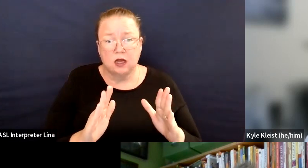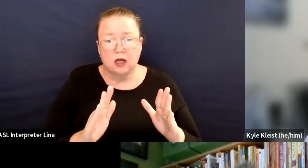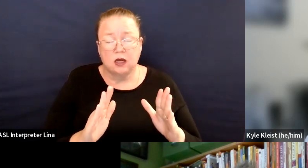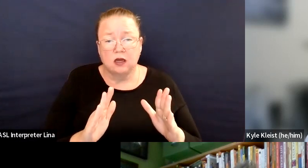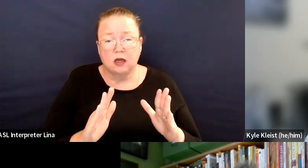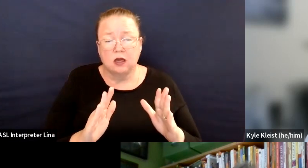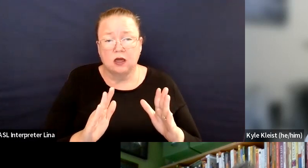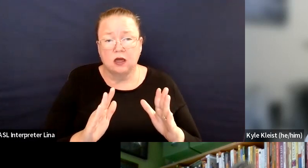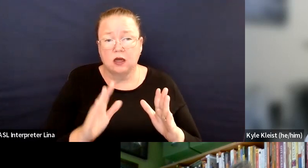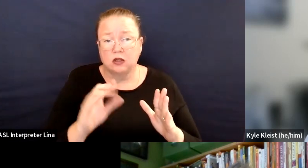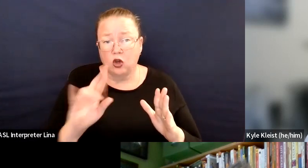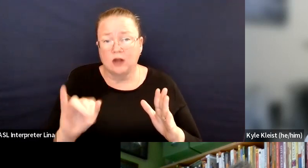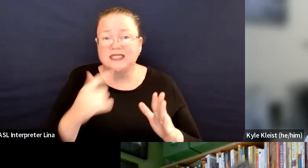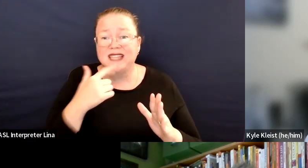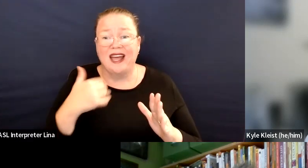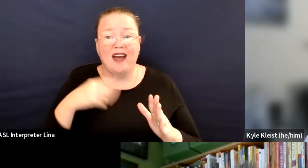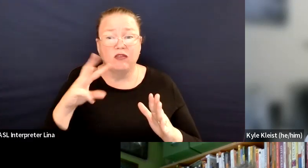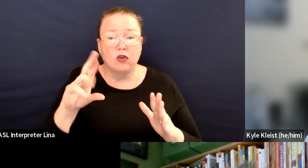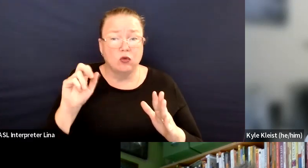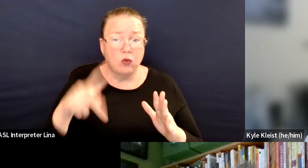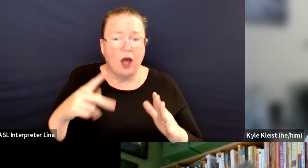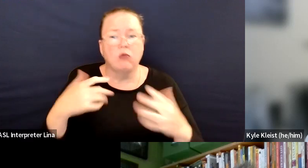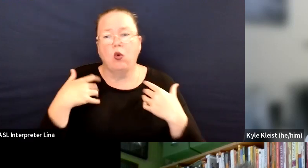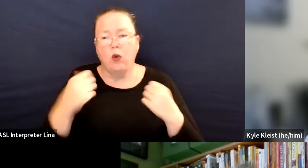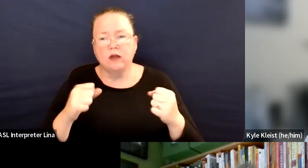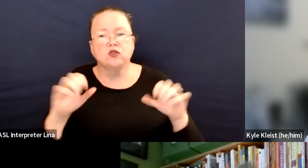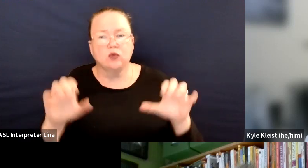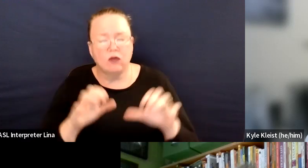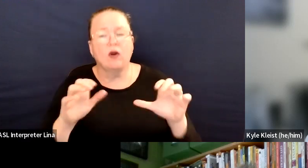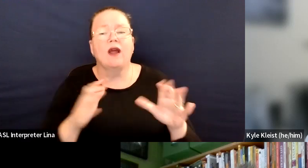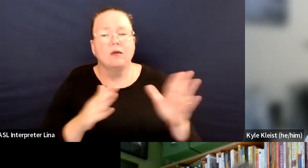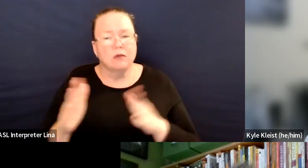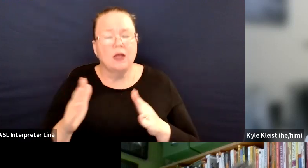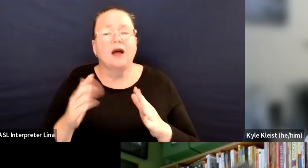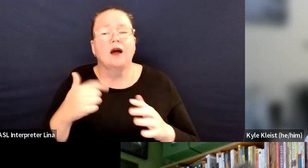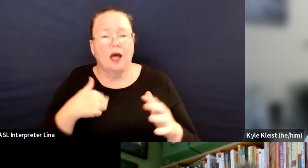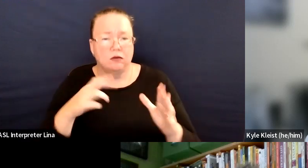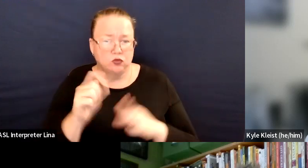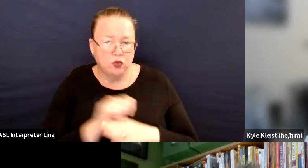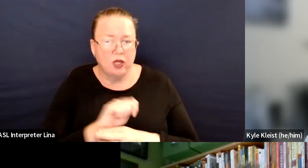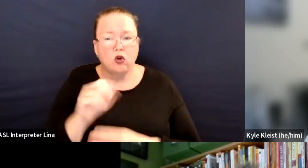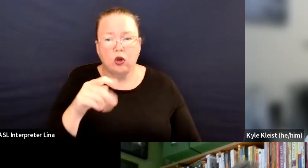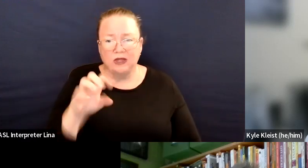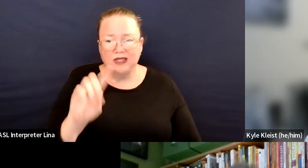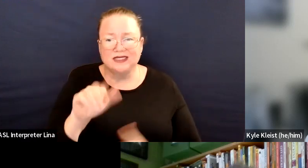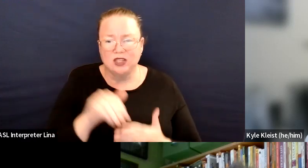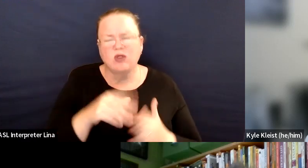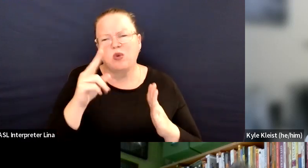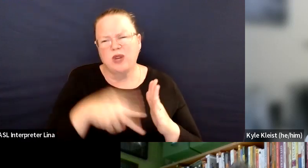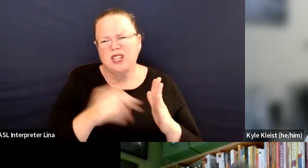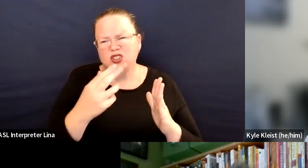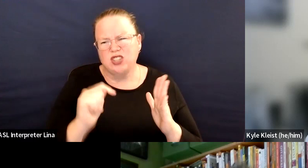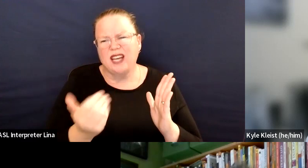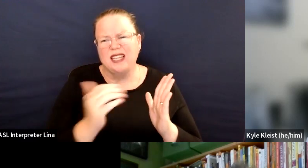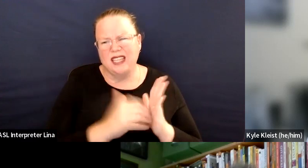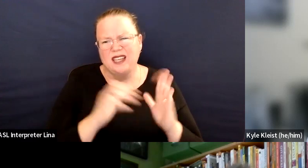Kari says, I have a RAP, Wellness Recovery Action Plan classes. I am trained through the Copeland Center, and I'm just rereading the chat so we